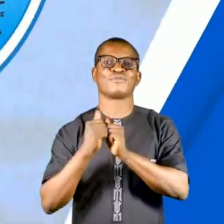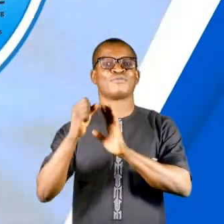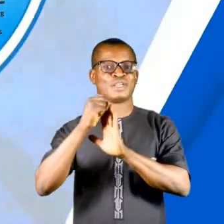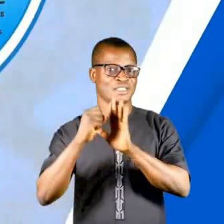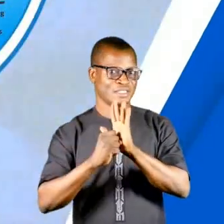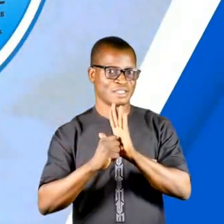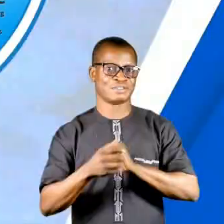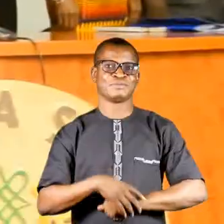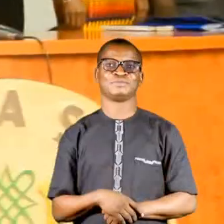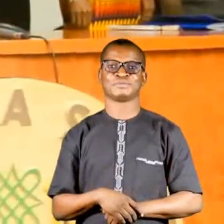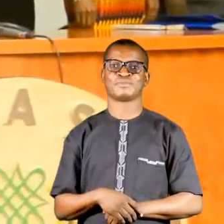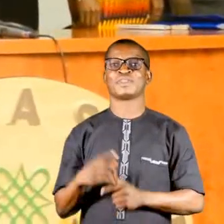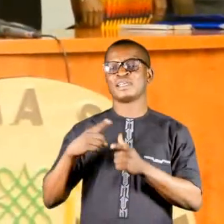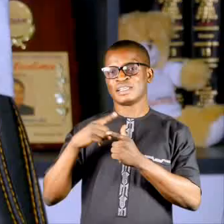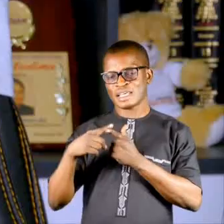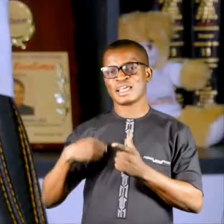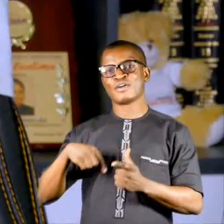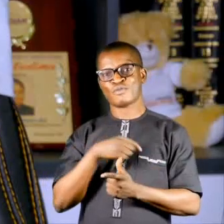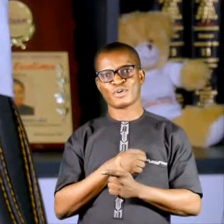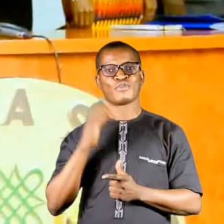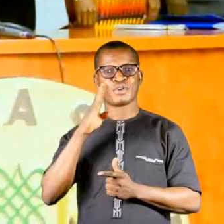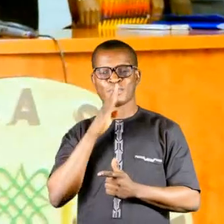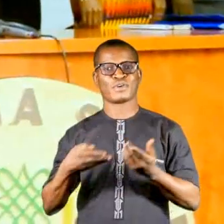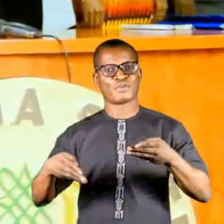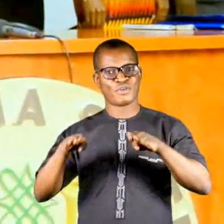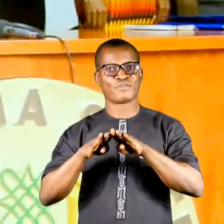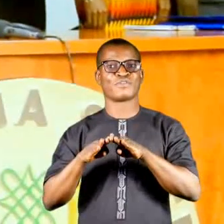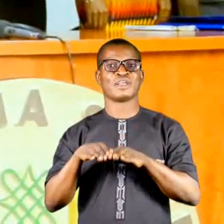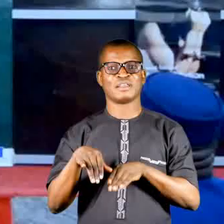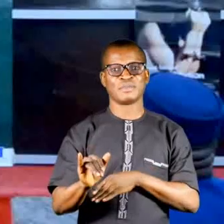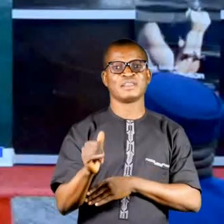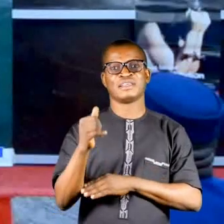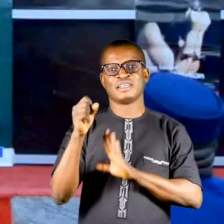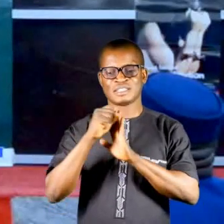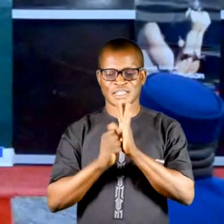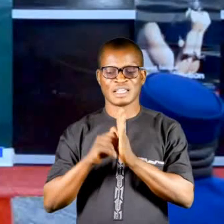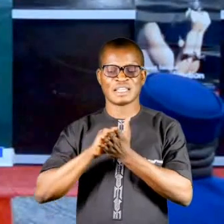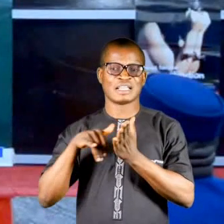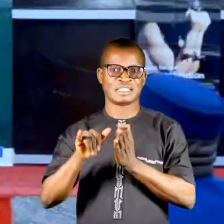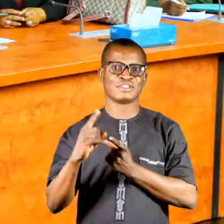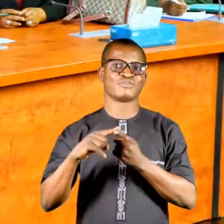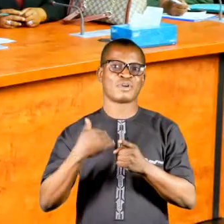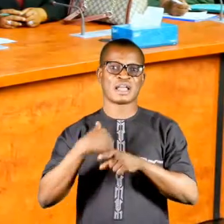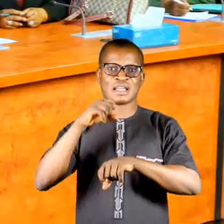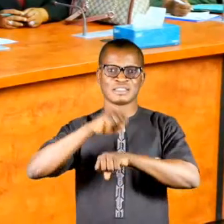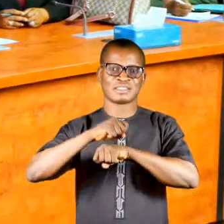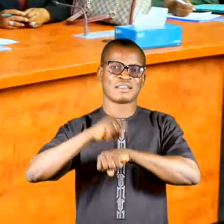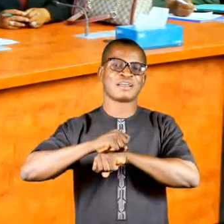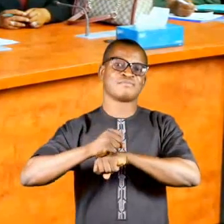the states. Then we'll also be covering the remaining states yet to have state